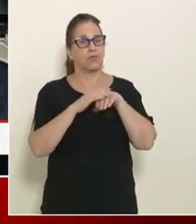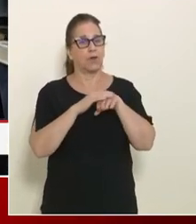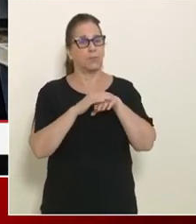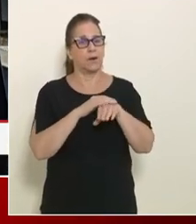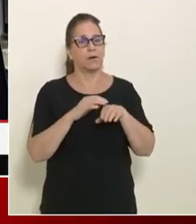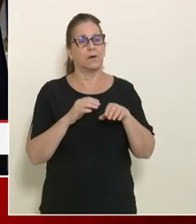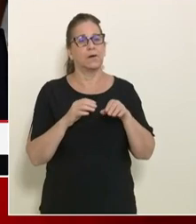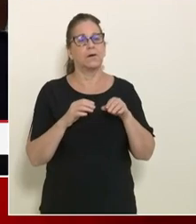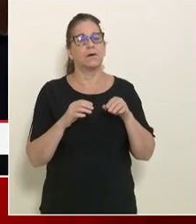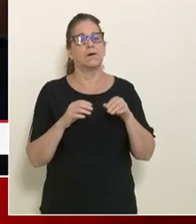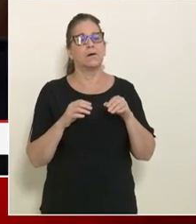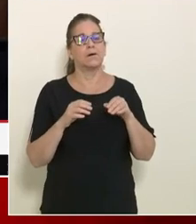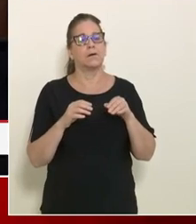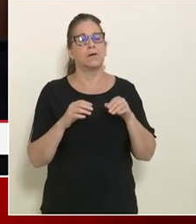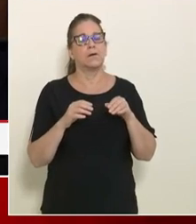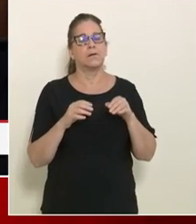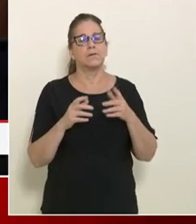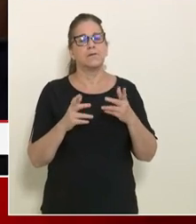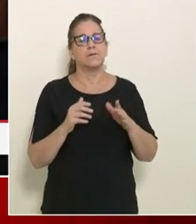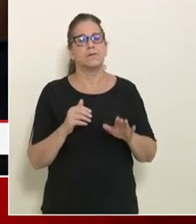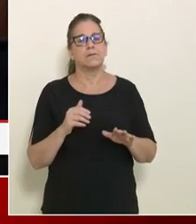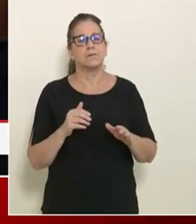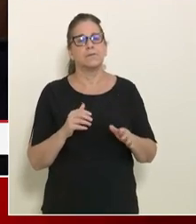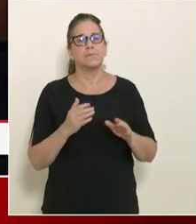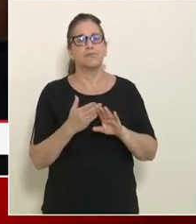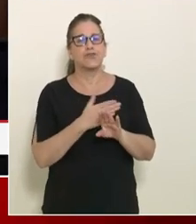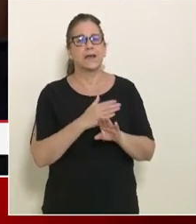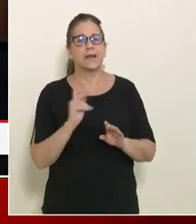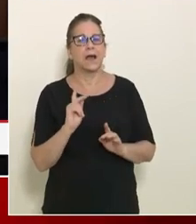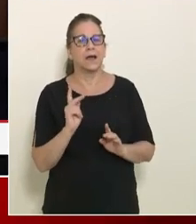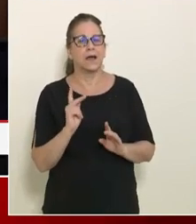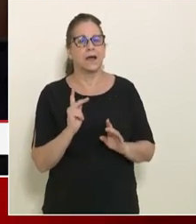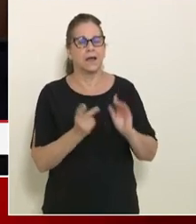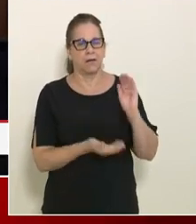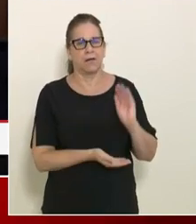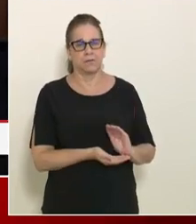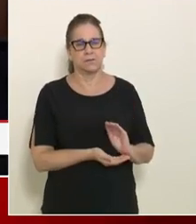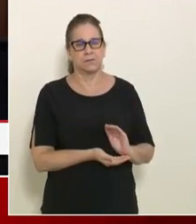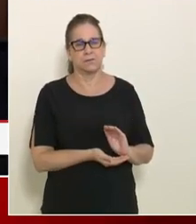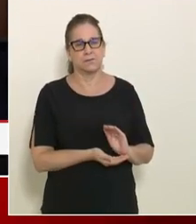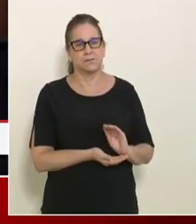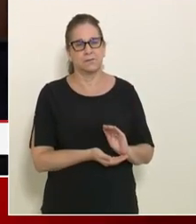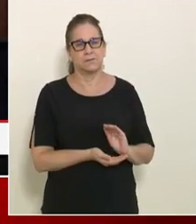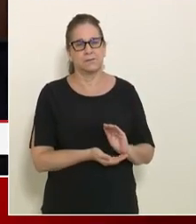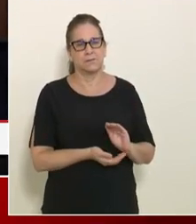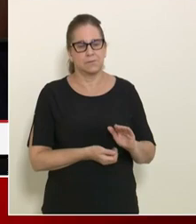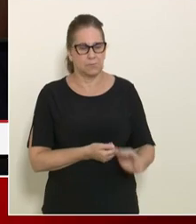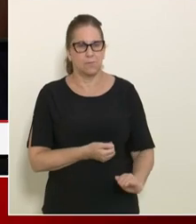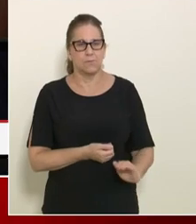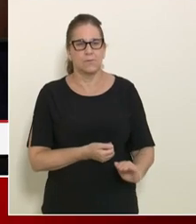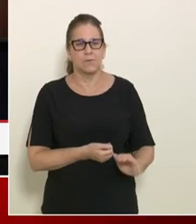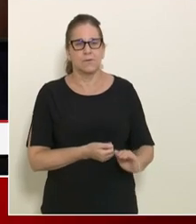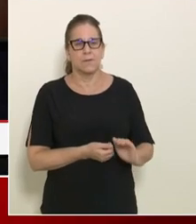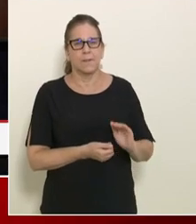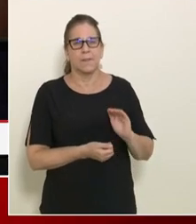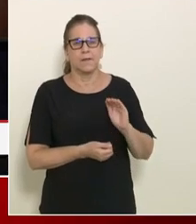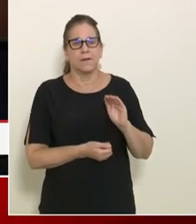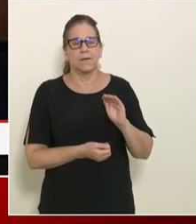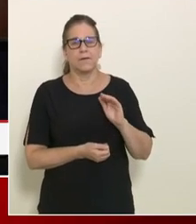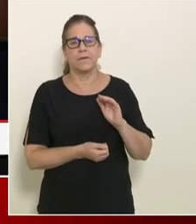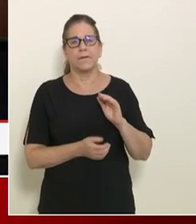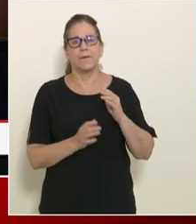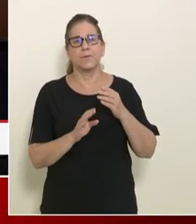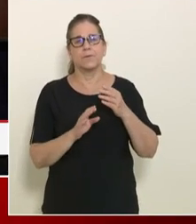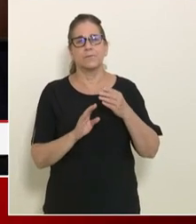grades. So, for example, in pre-K, we've got enrollment lags where I think some families may be making a decision that rather than have their